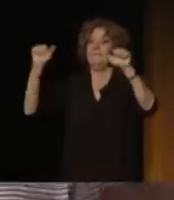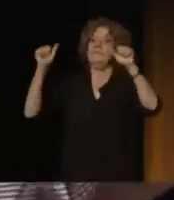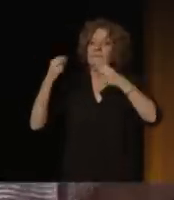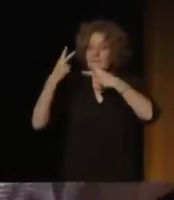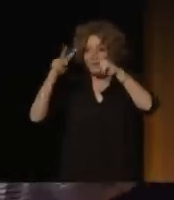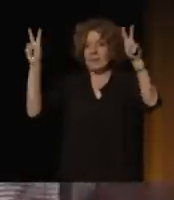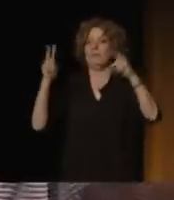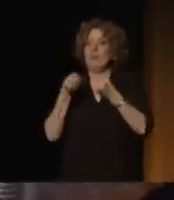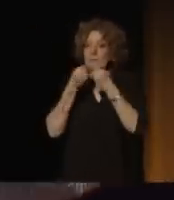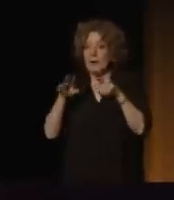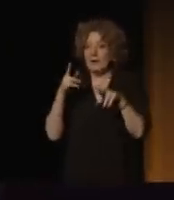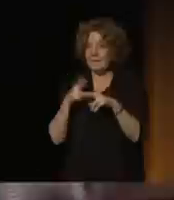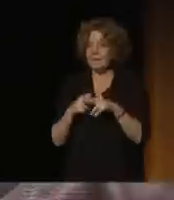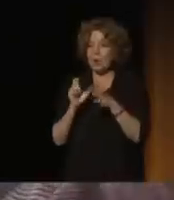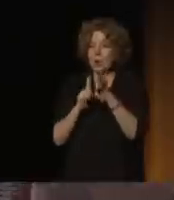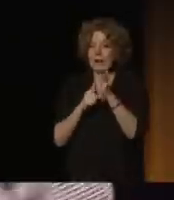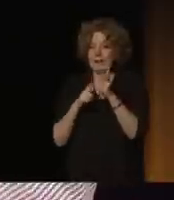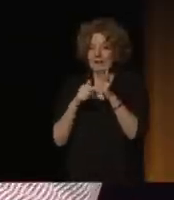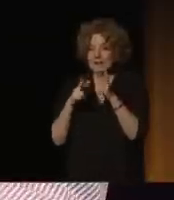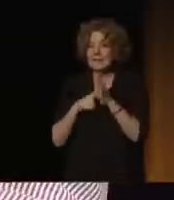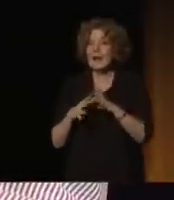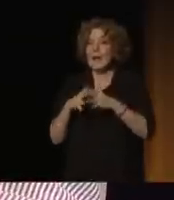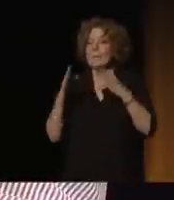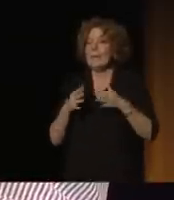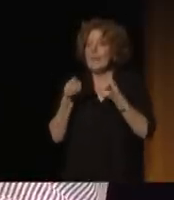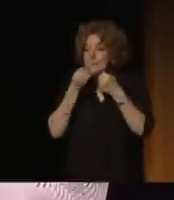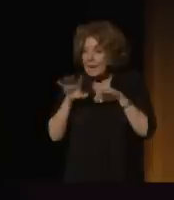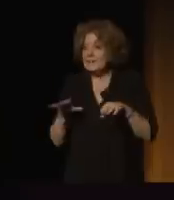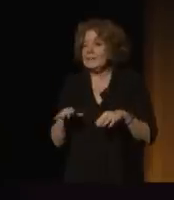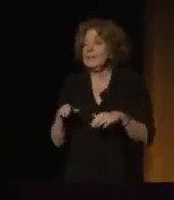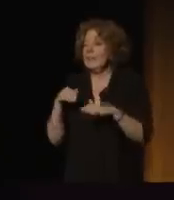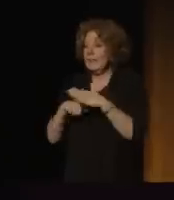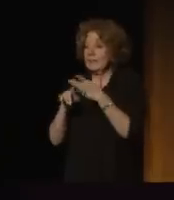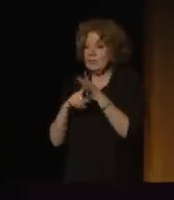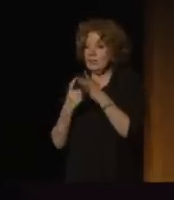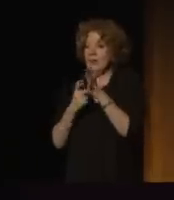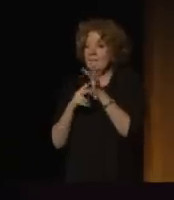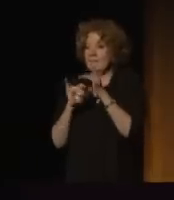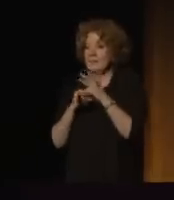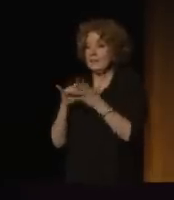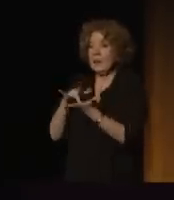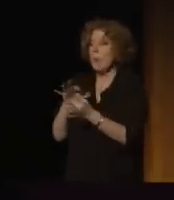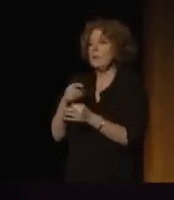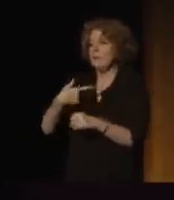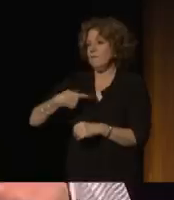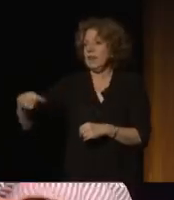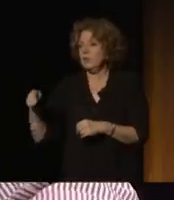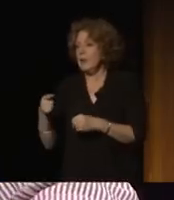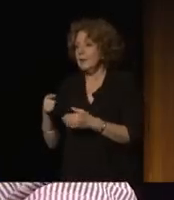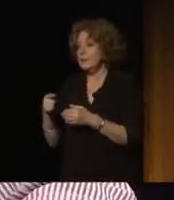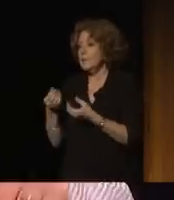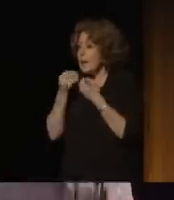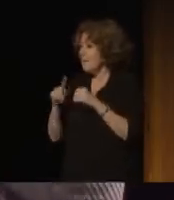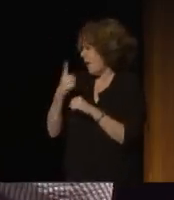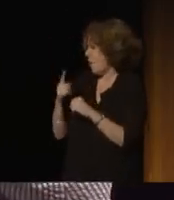for, you know, the people who don't give $10 million to Hillary Clinton, that was at the Javits Center. And I was not invited to this party, but I thought, I'm going to crash this